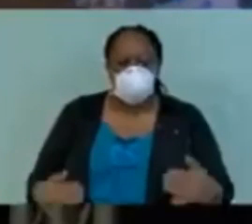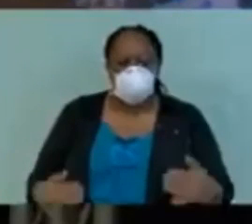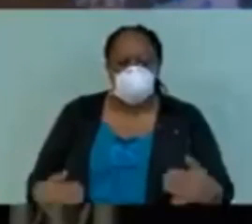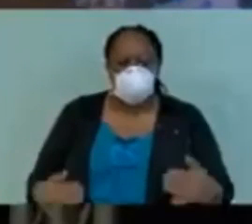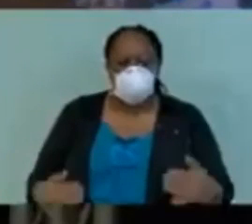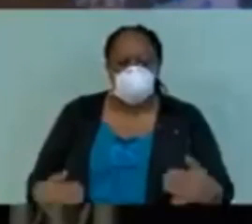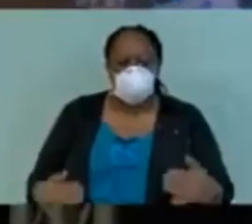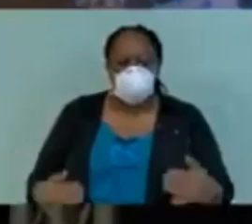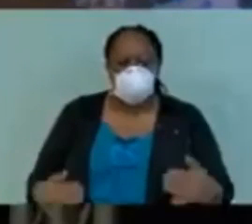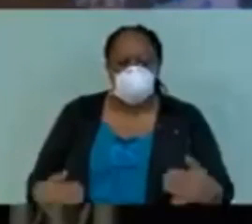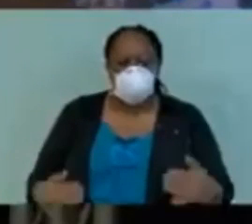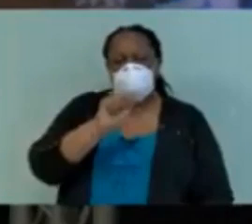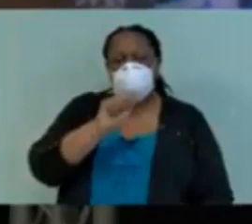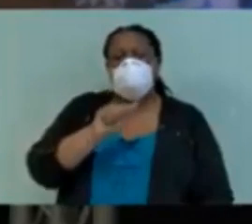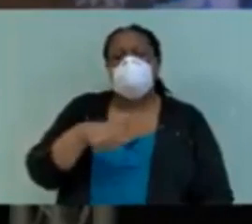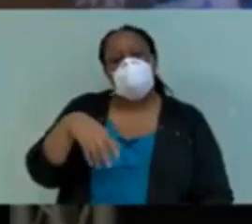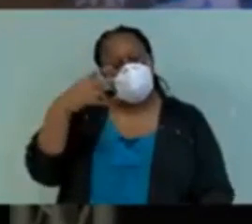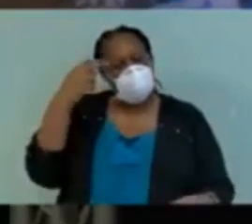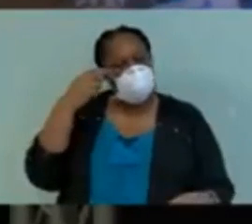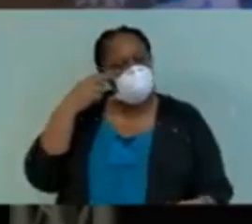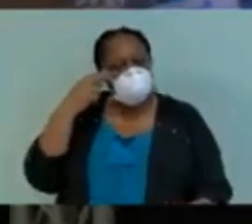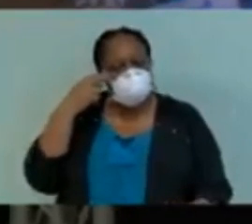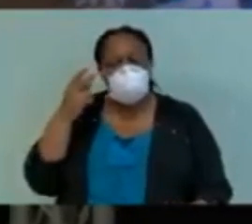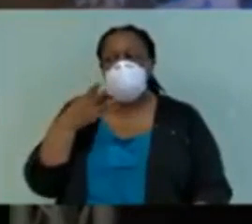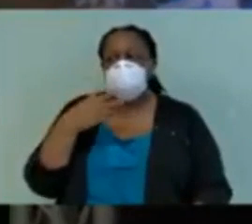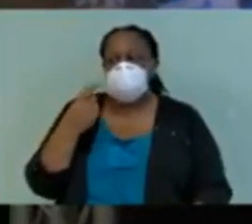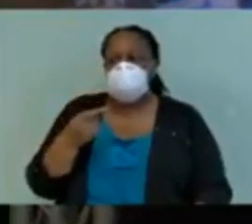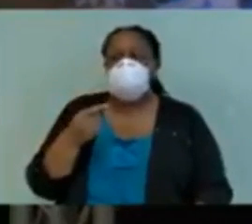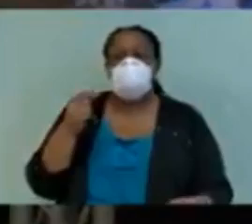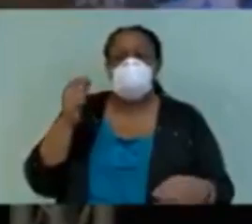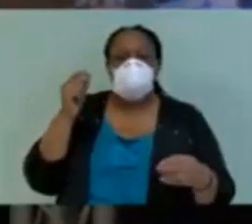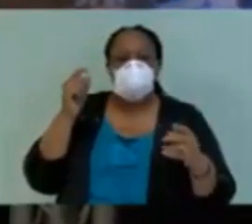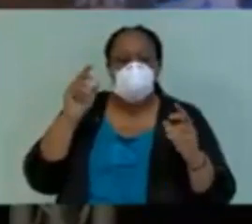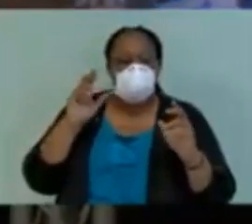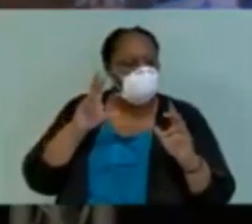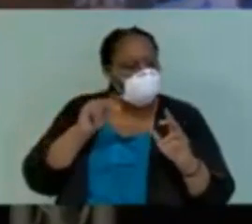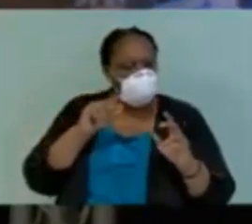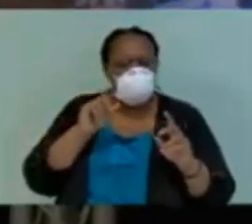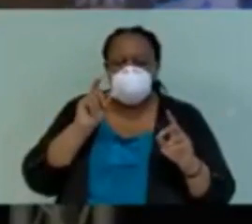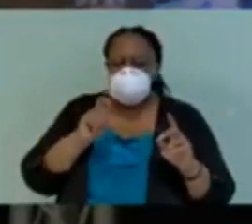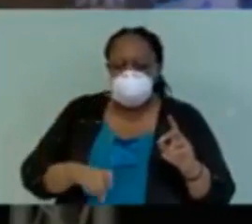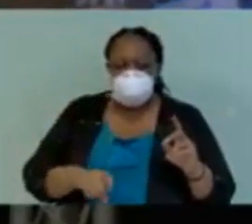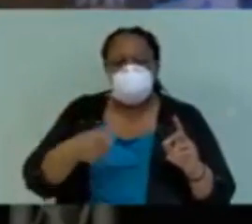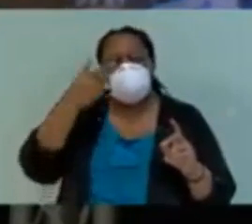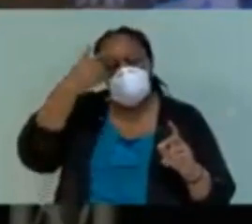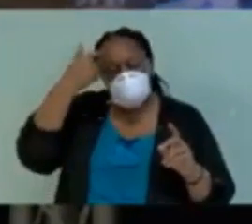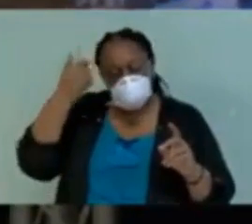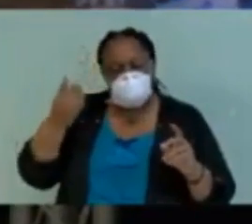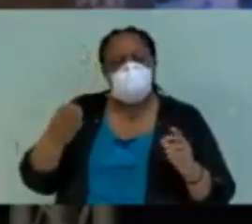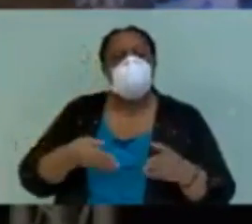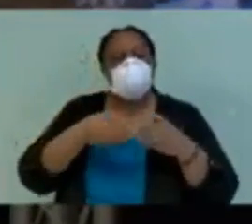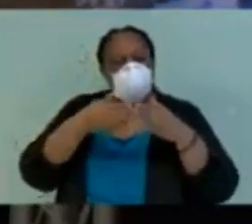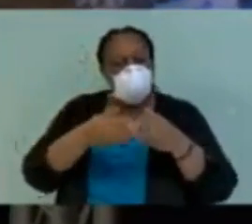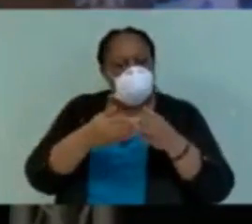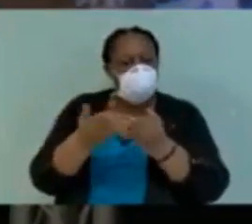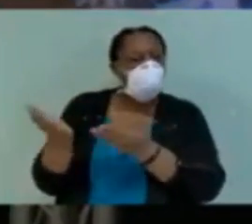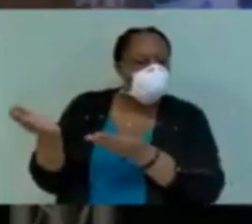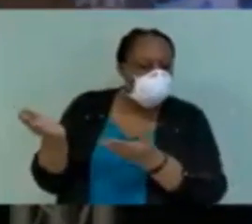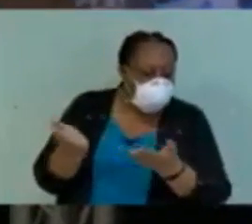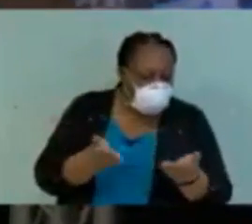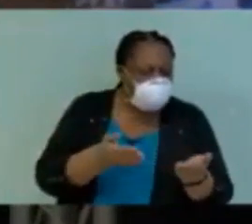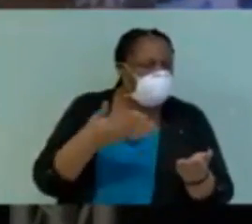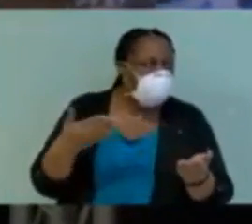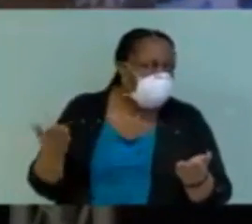those long lines, worming their way for extended distances, and I'm almost tempted to say